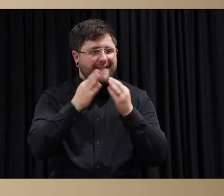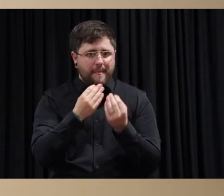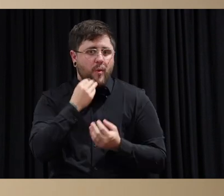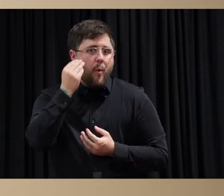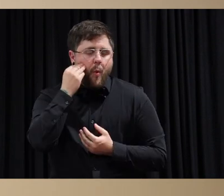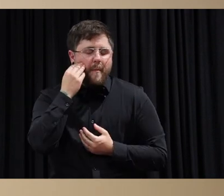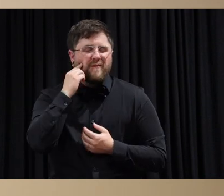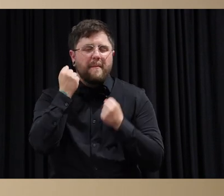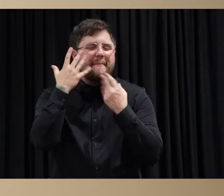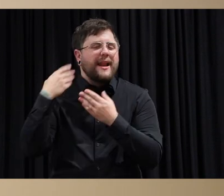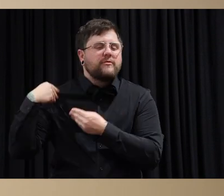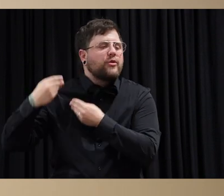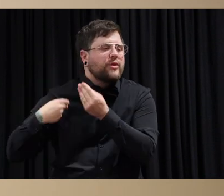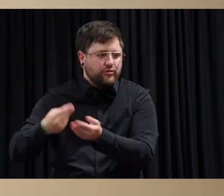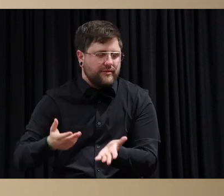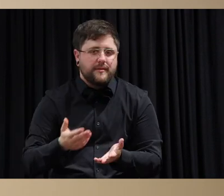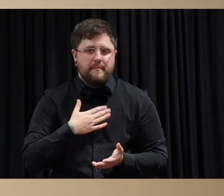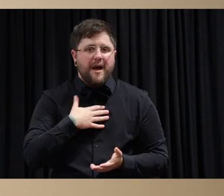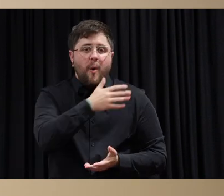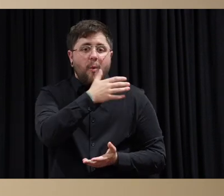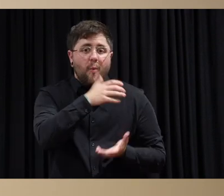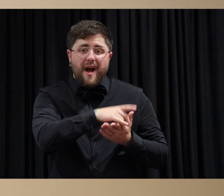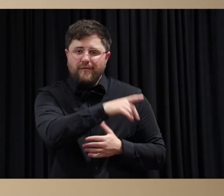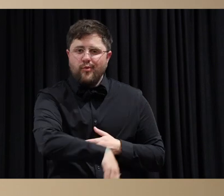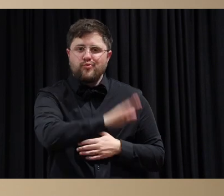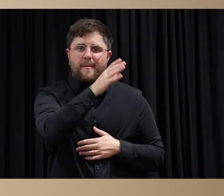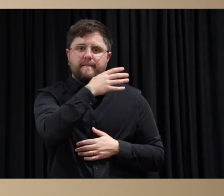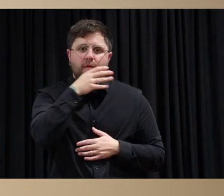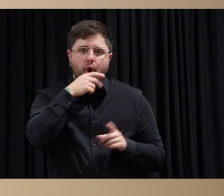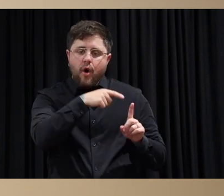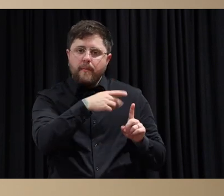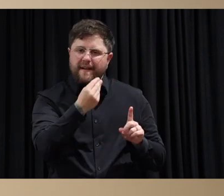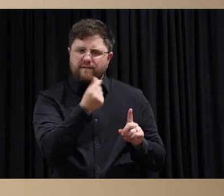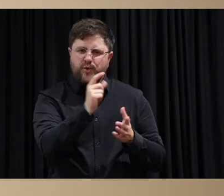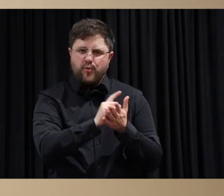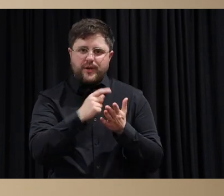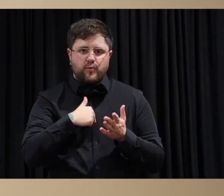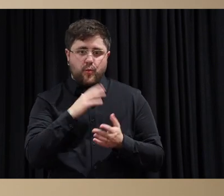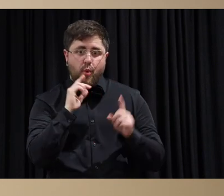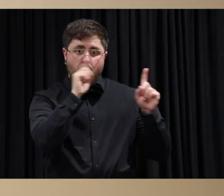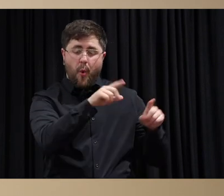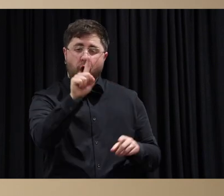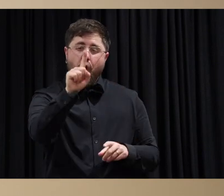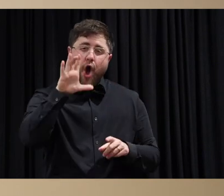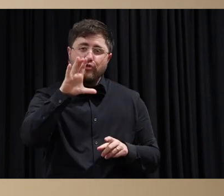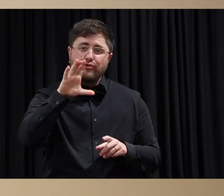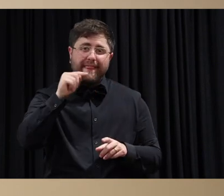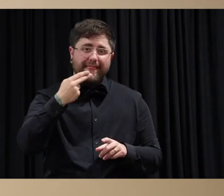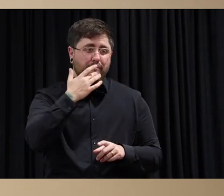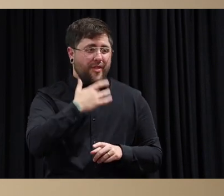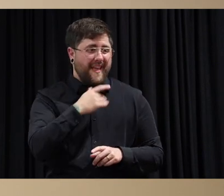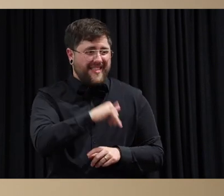in for generations and generations. You know, my wife grew up on a farm. Actually, in a couple weeks, we're going to go celebrate the 100th birthday of that farm. Wow. That farm and